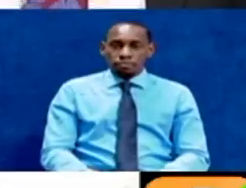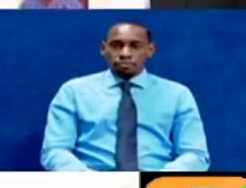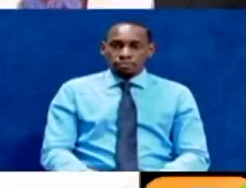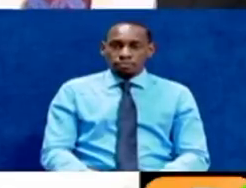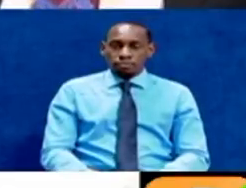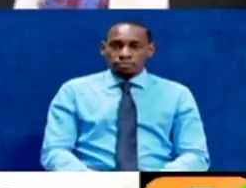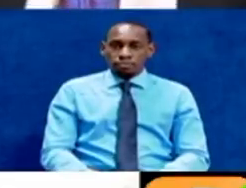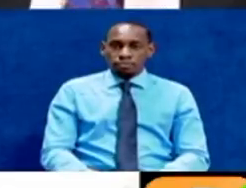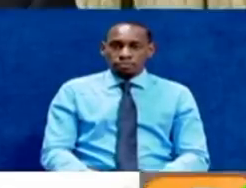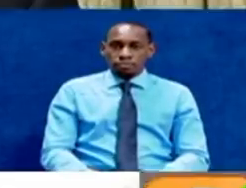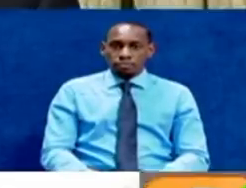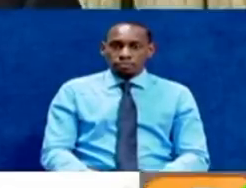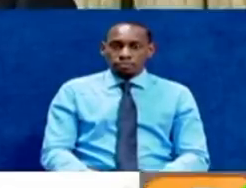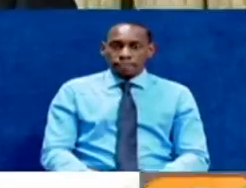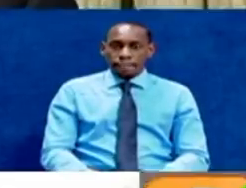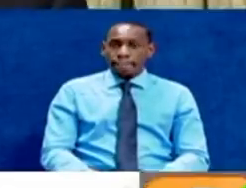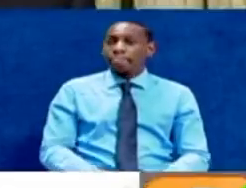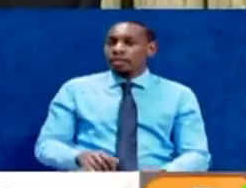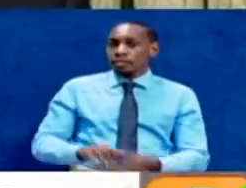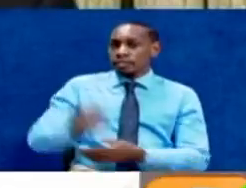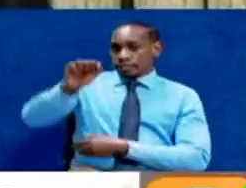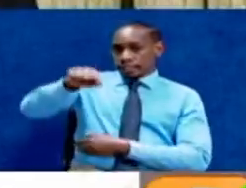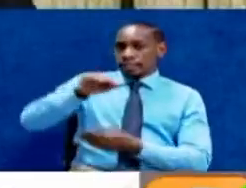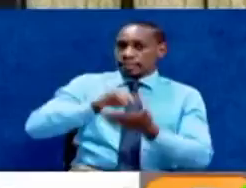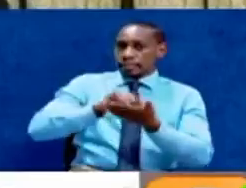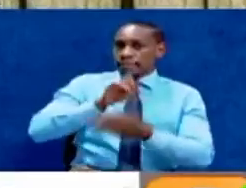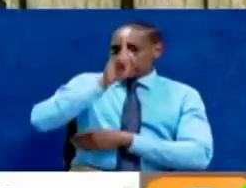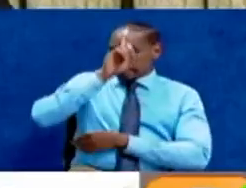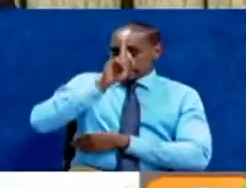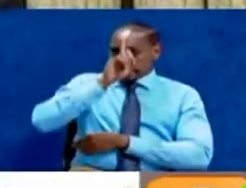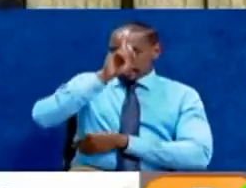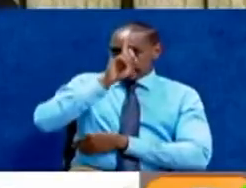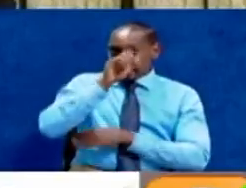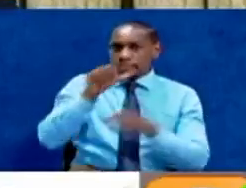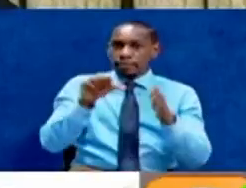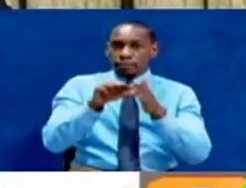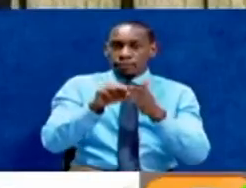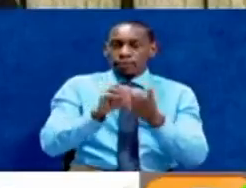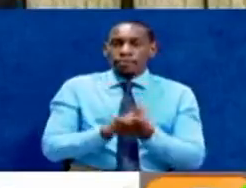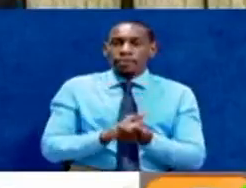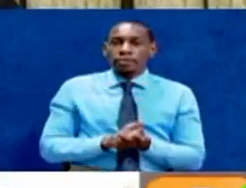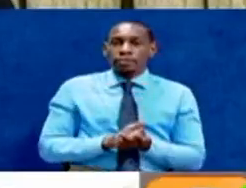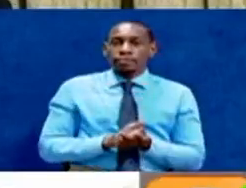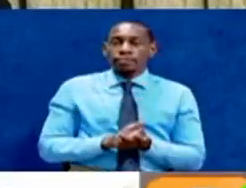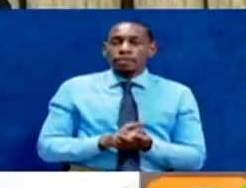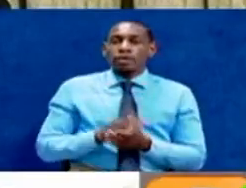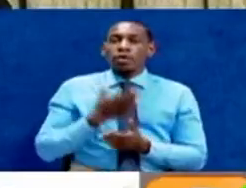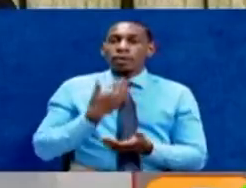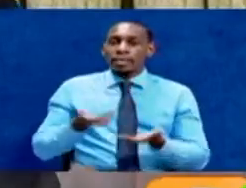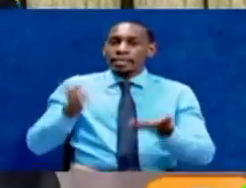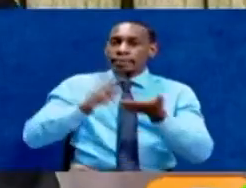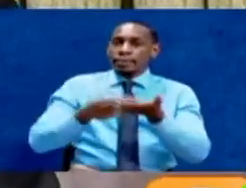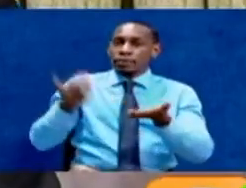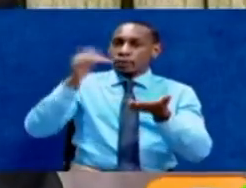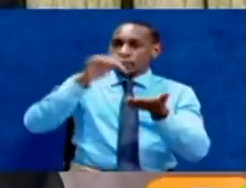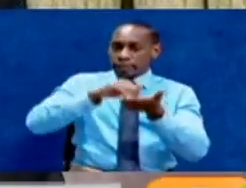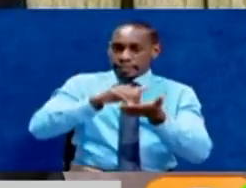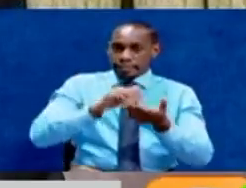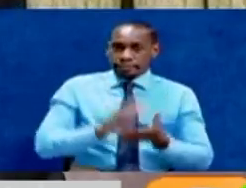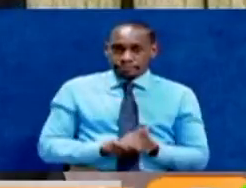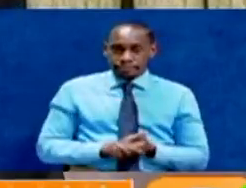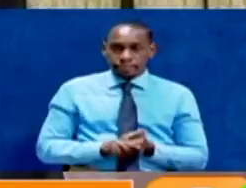Yeah, Mwaura, yes, that is a serious problem, and I will repeat it once again in any whatever